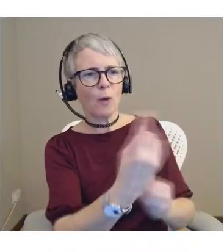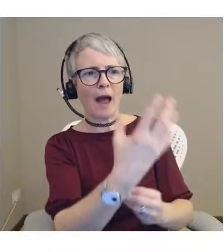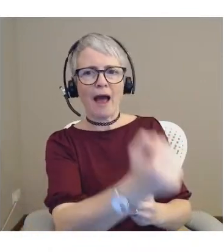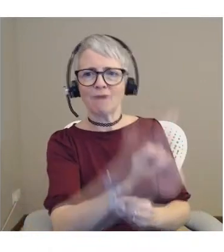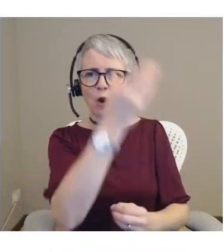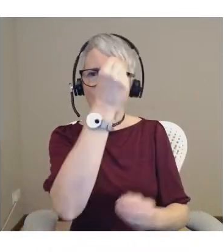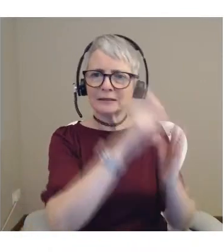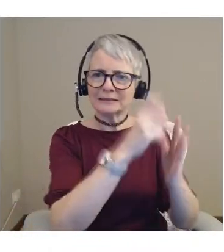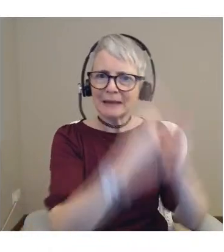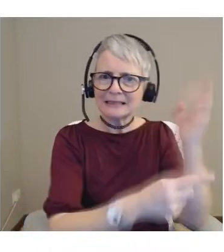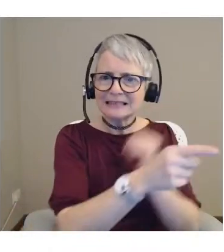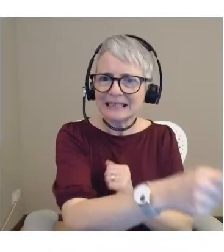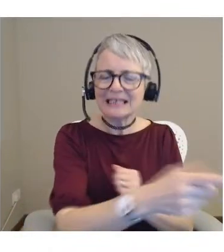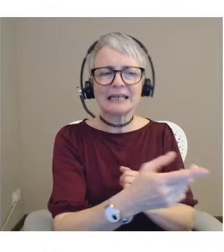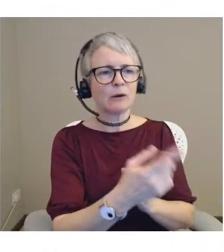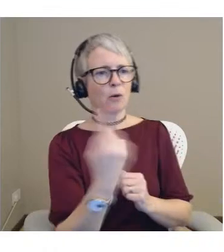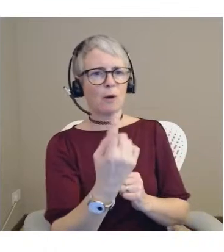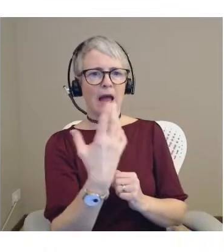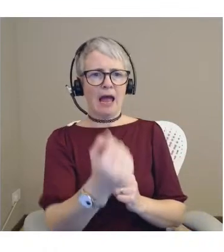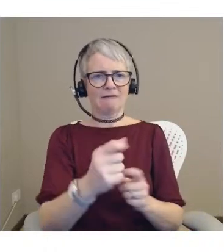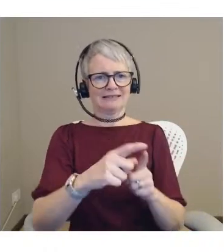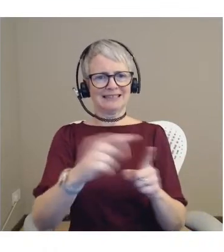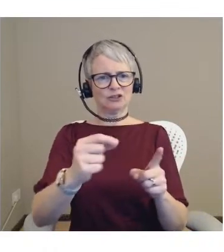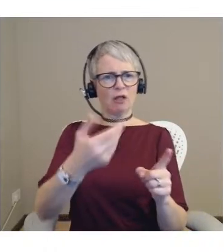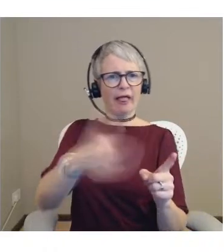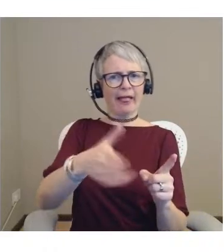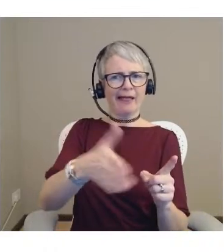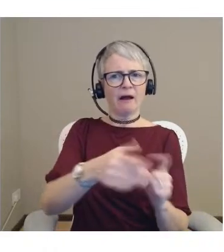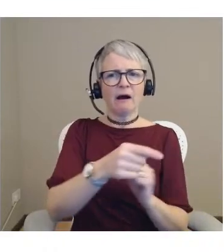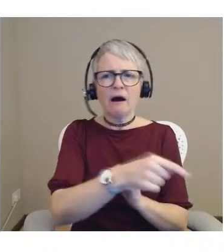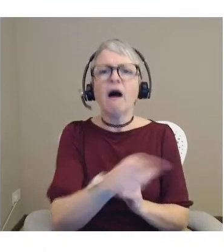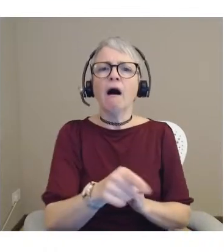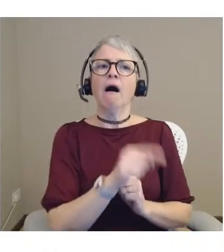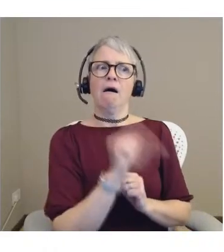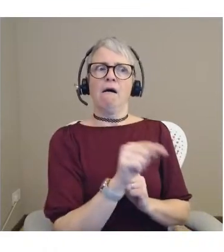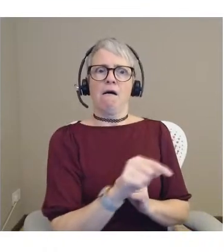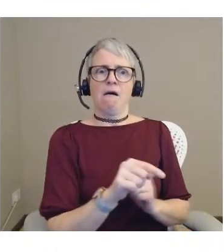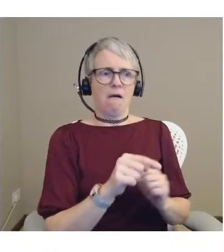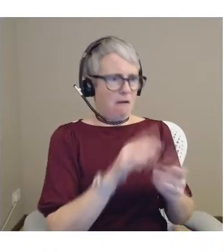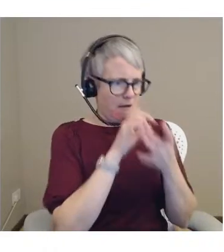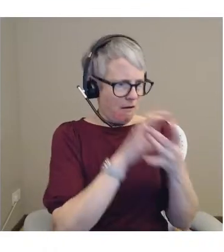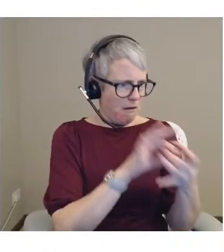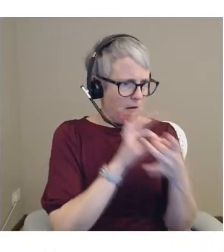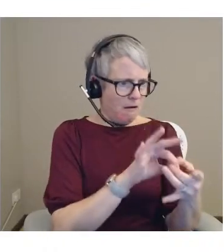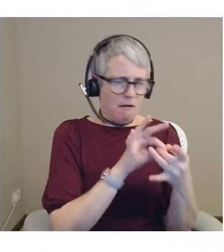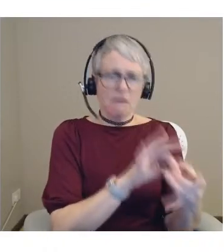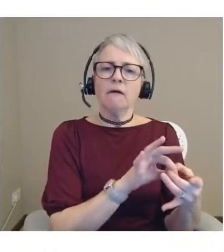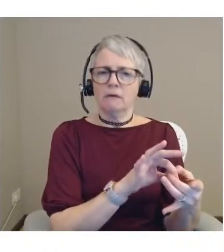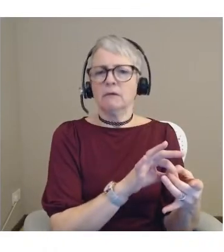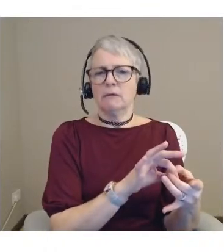on digital exclusion, made a huge difference, because it meant that we could